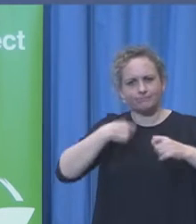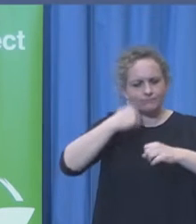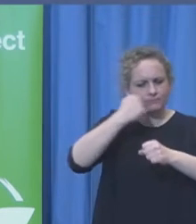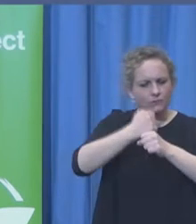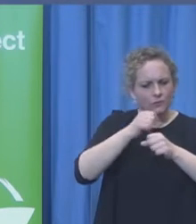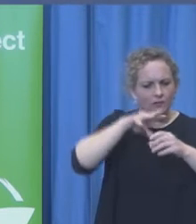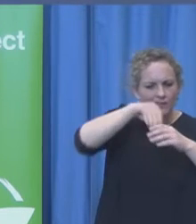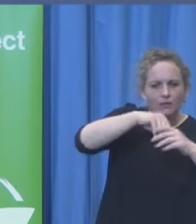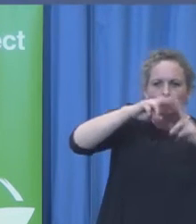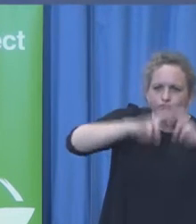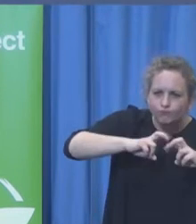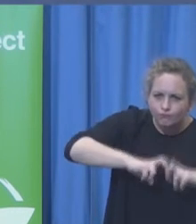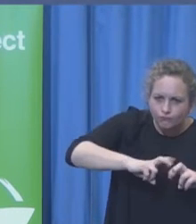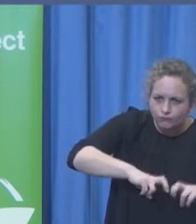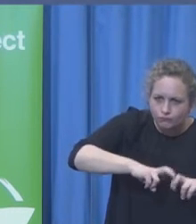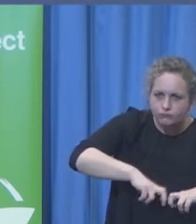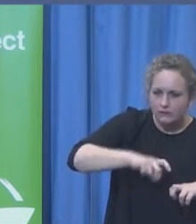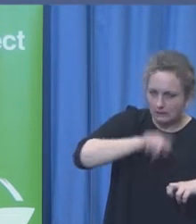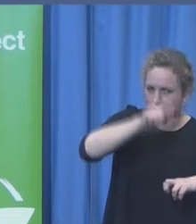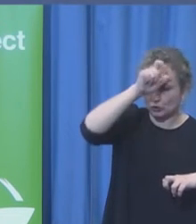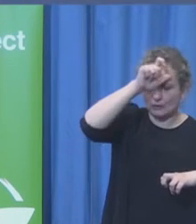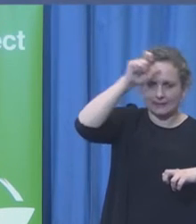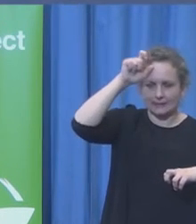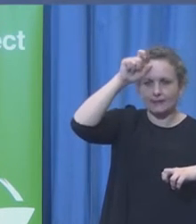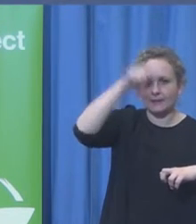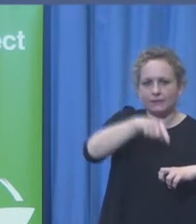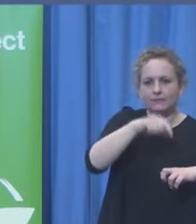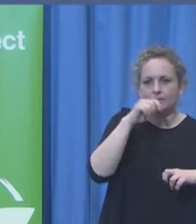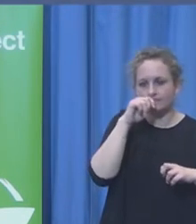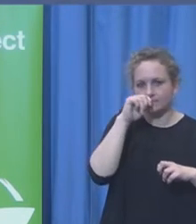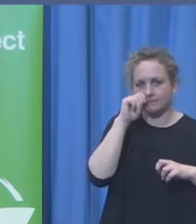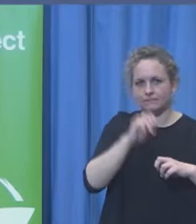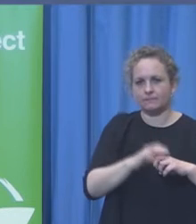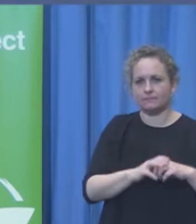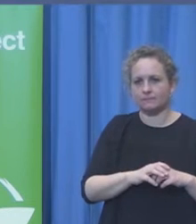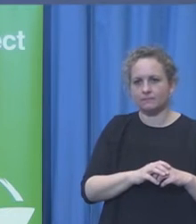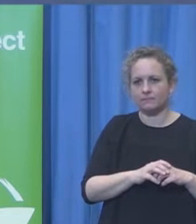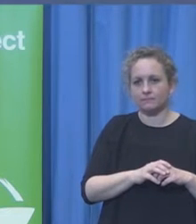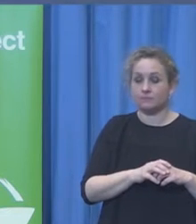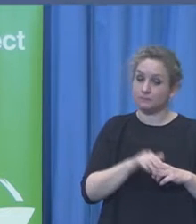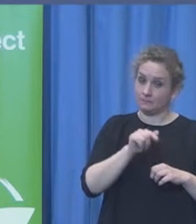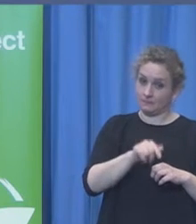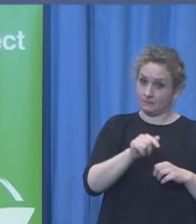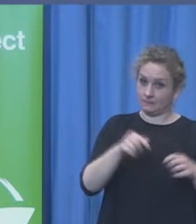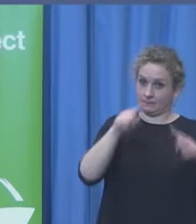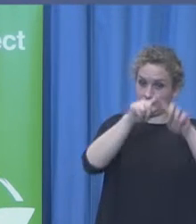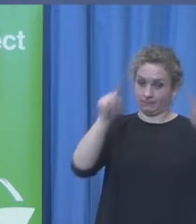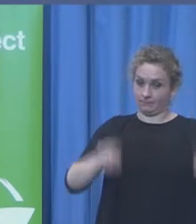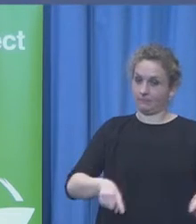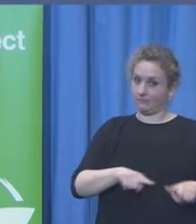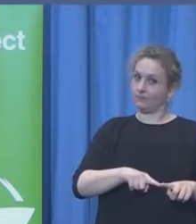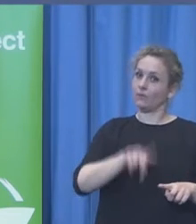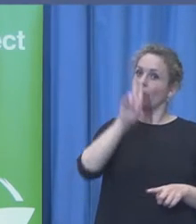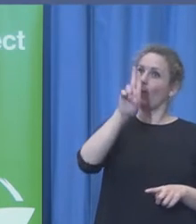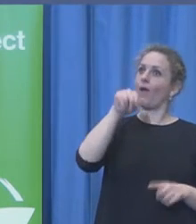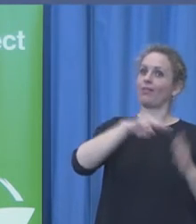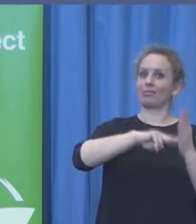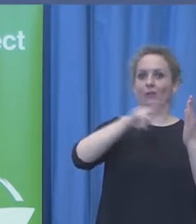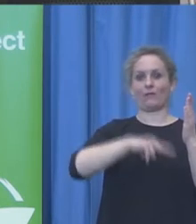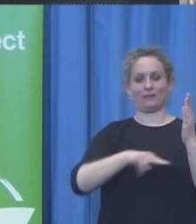Turkey is signed to UN Disabled Policy